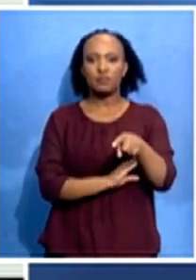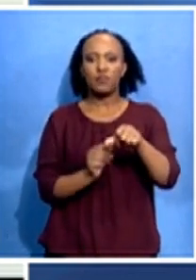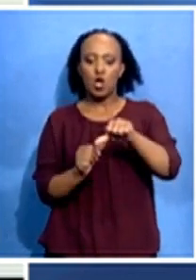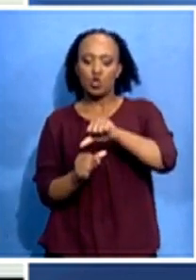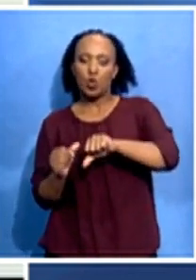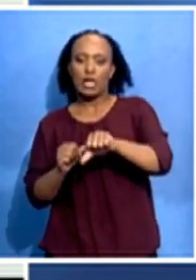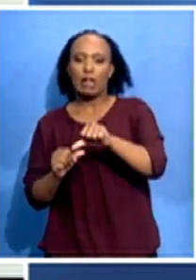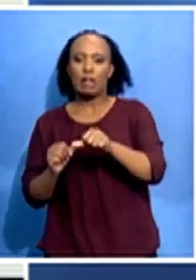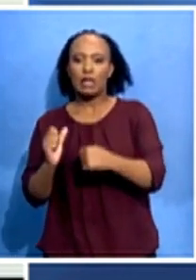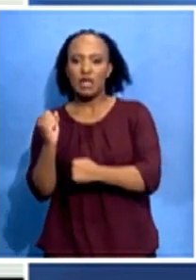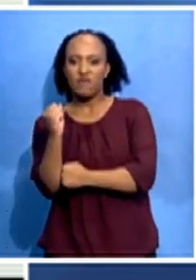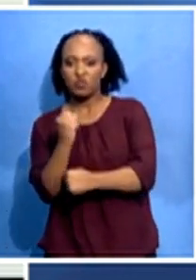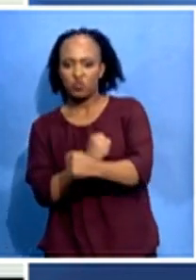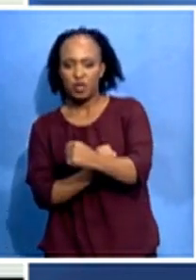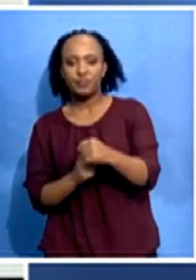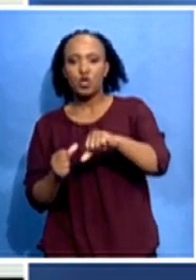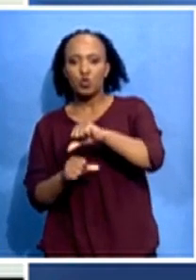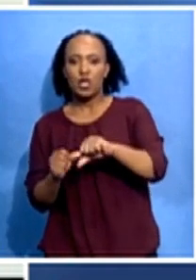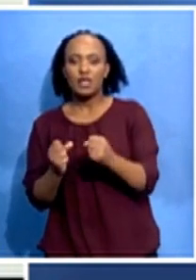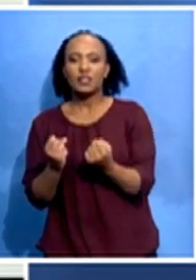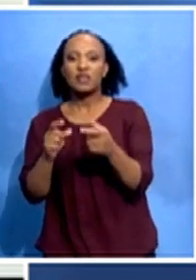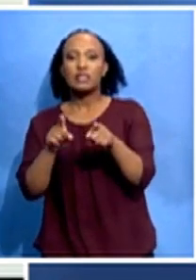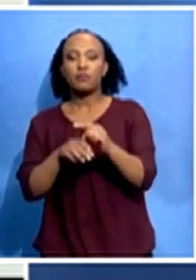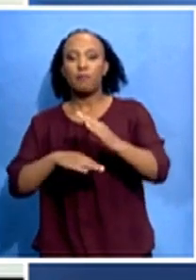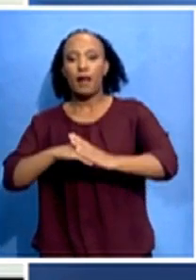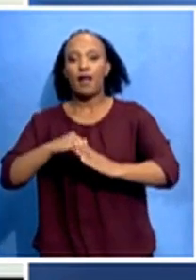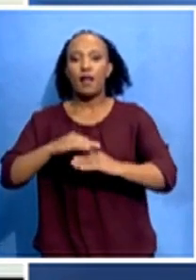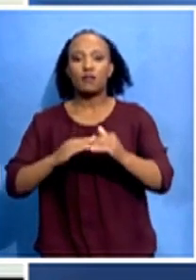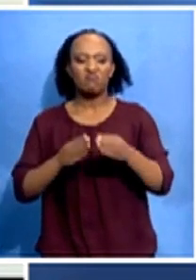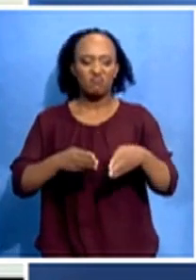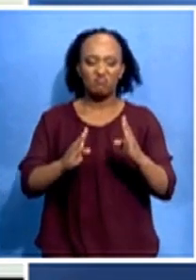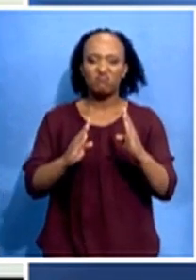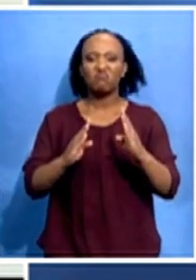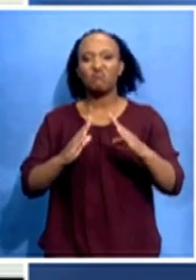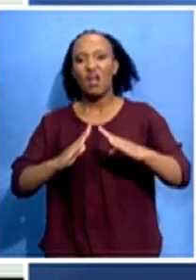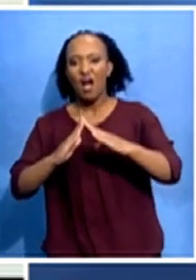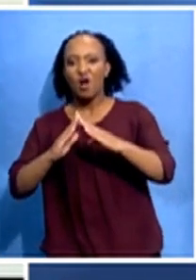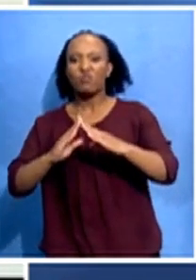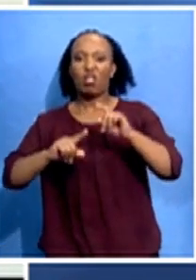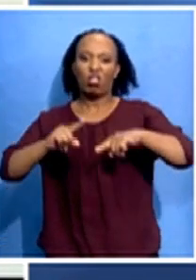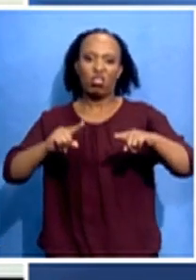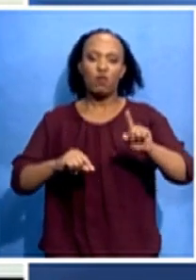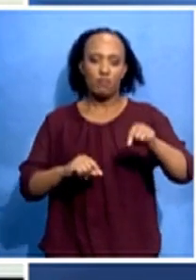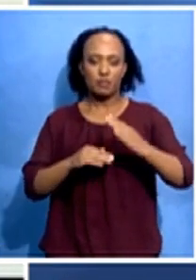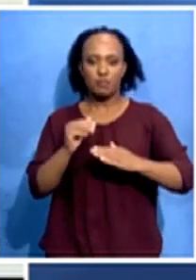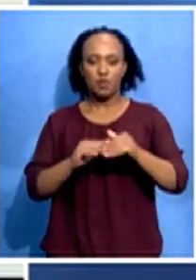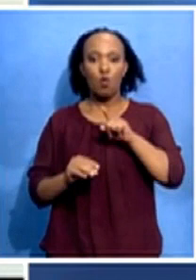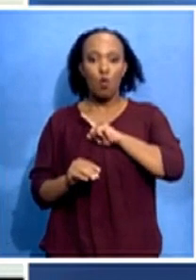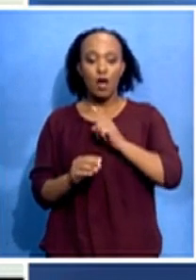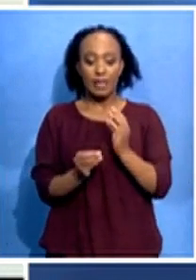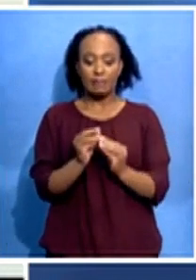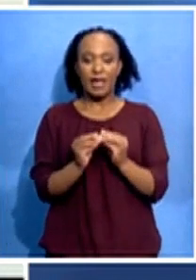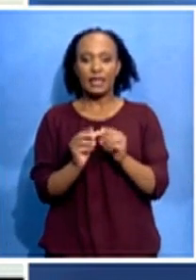services and building infrastructure, which this country dearly needs. Because unless we maintain the infrastructure, there's no ways we can continue